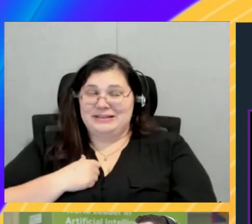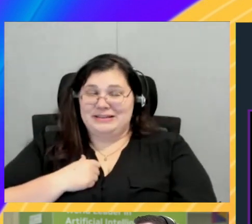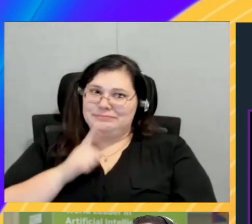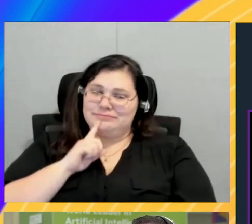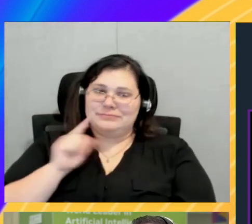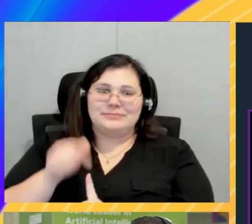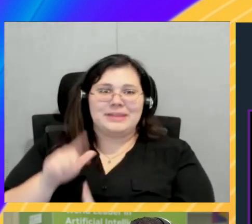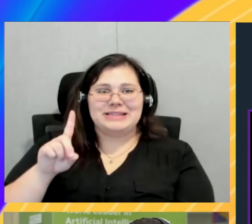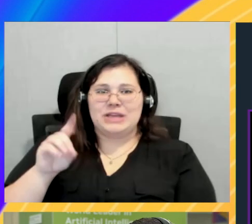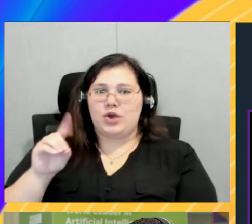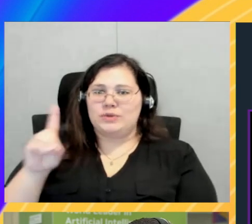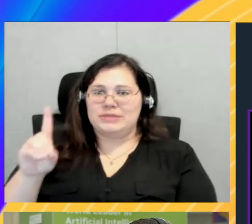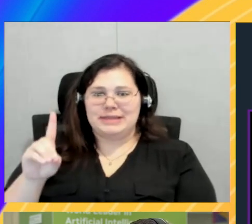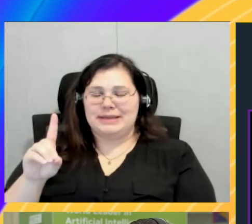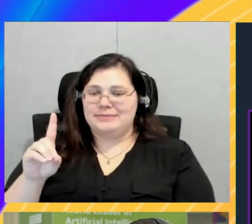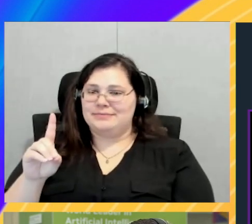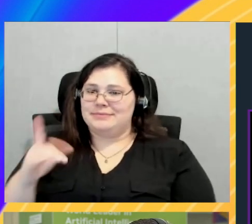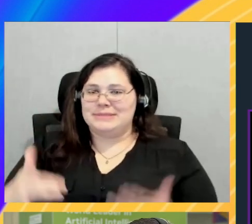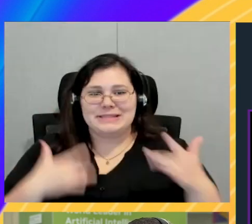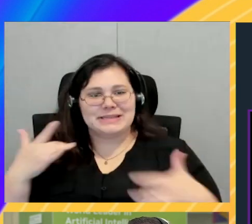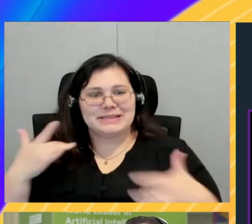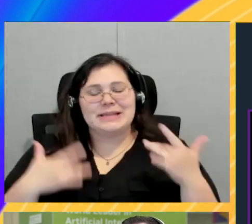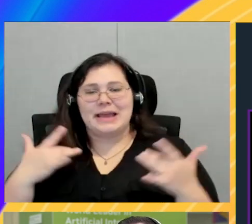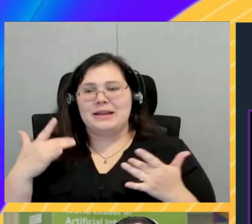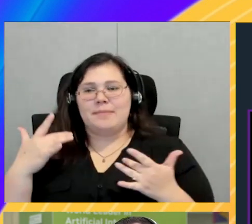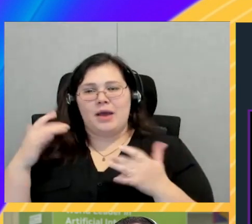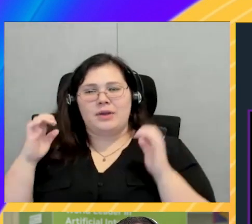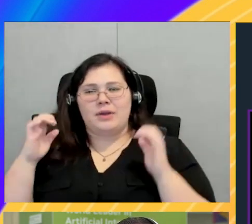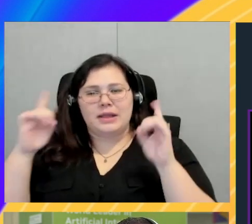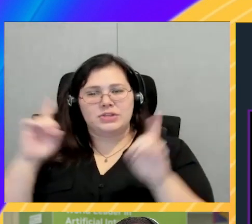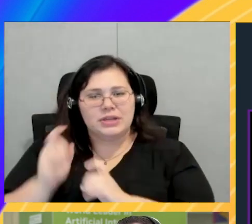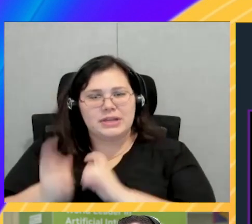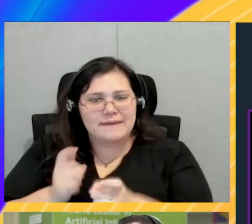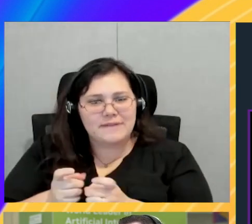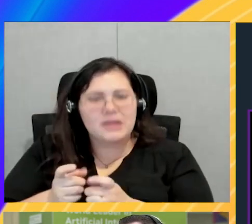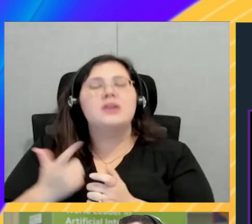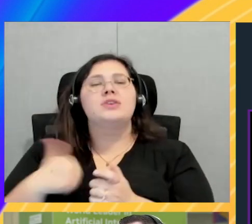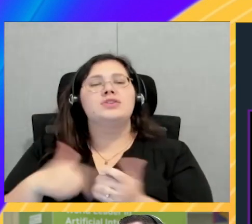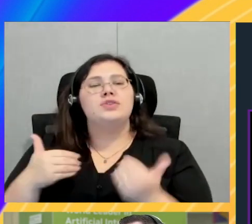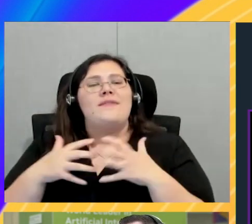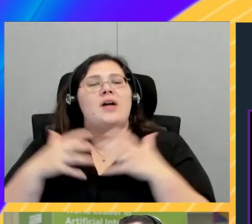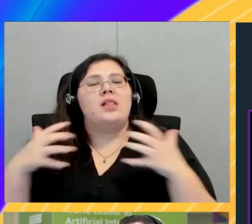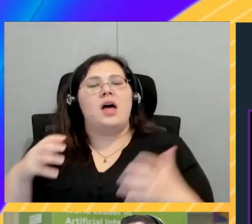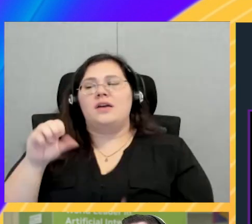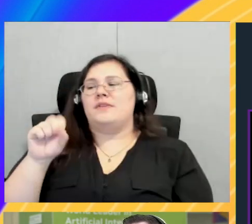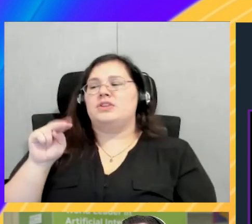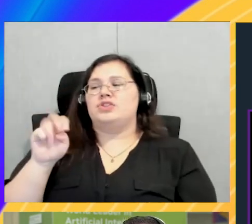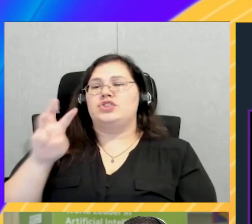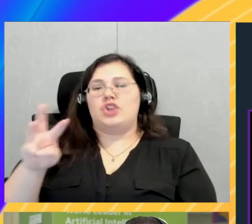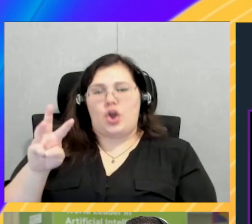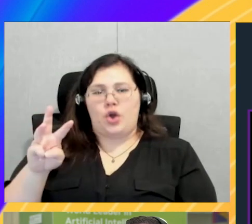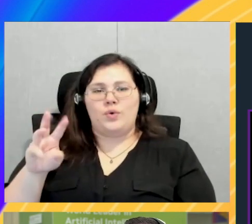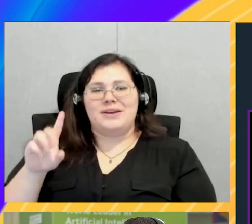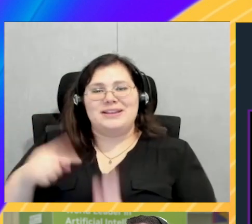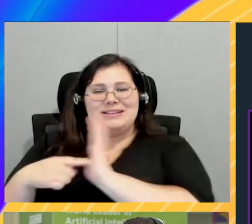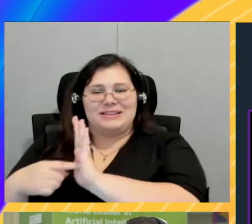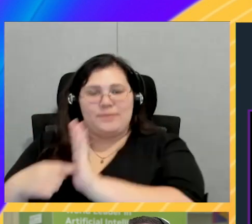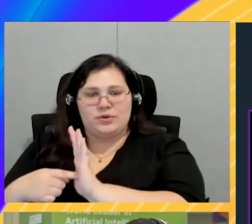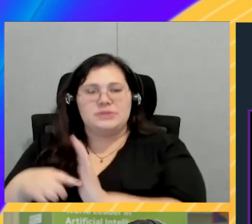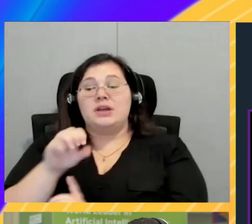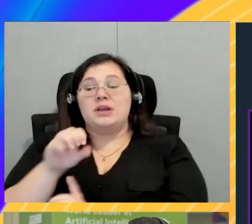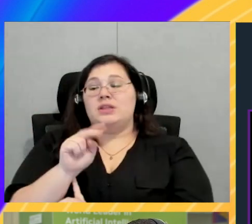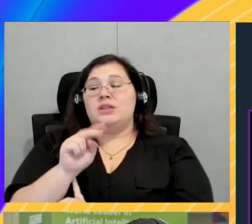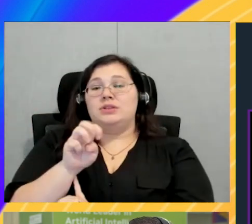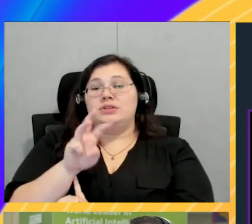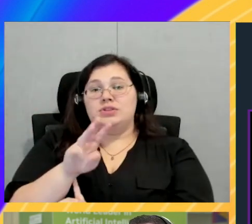So we do a lot of Snowball demos. And the Snowball, the Snowball service team is always very